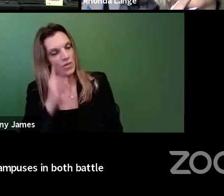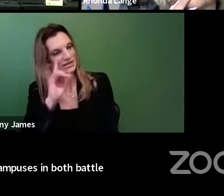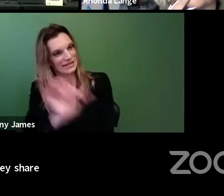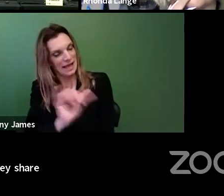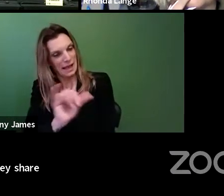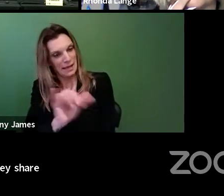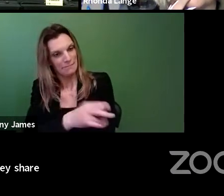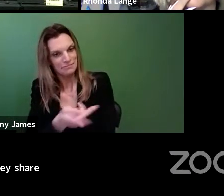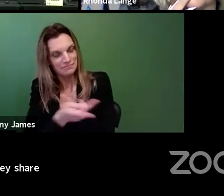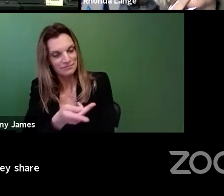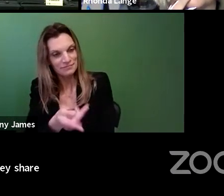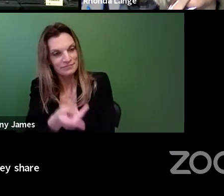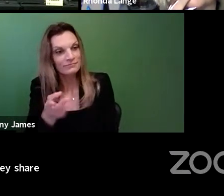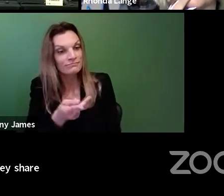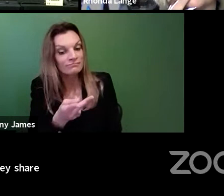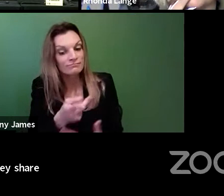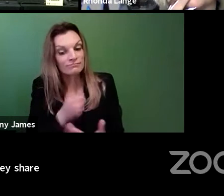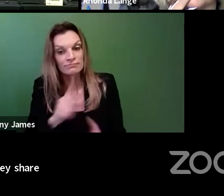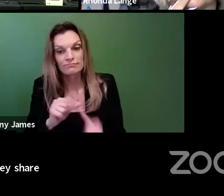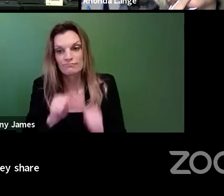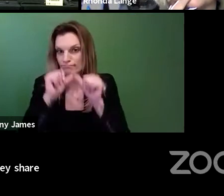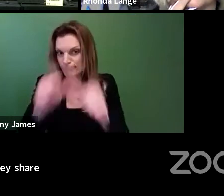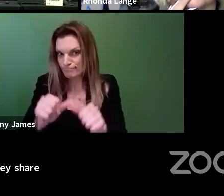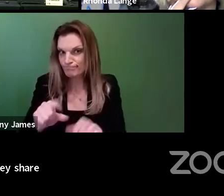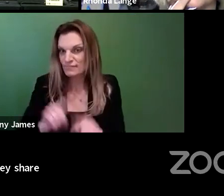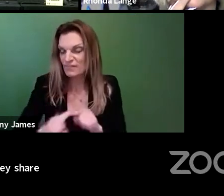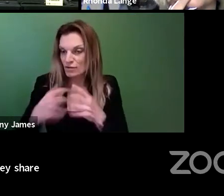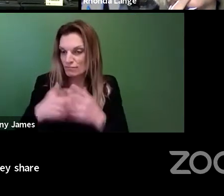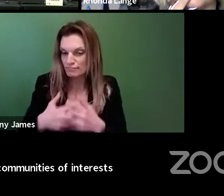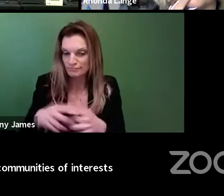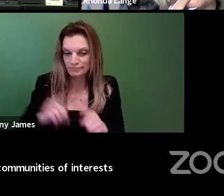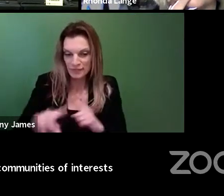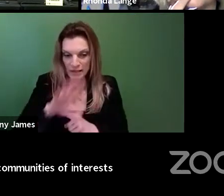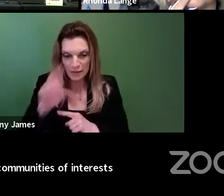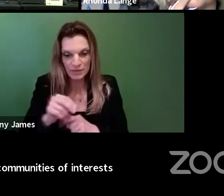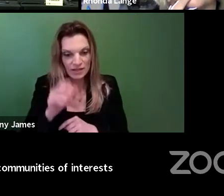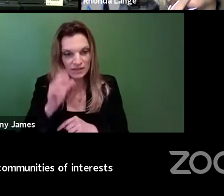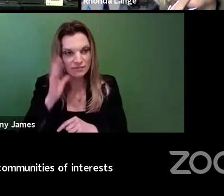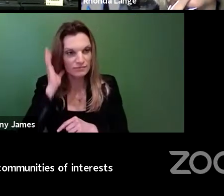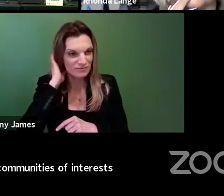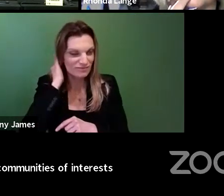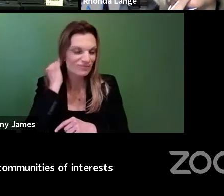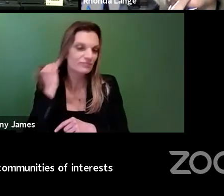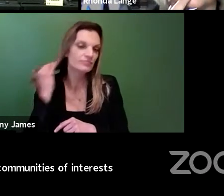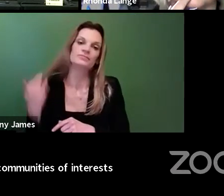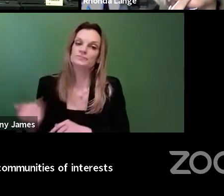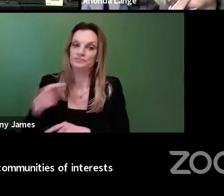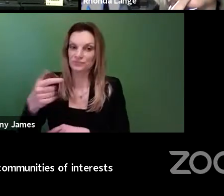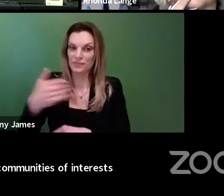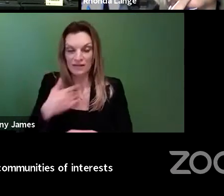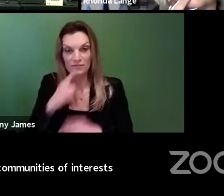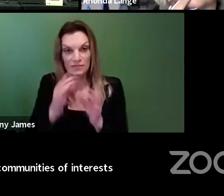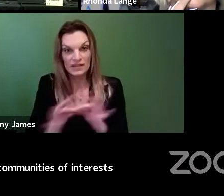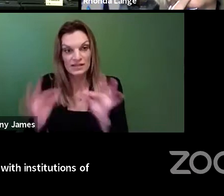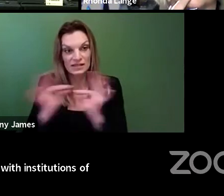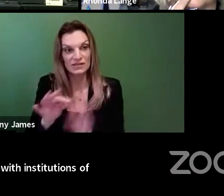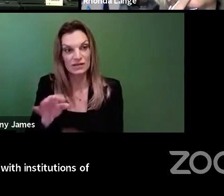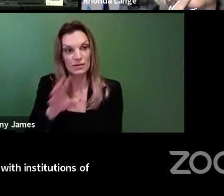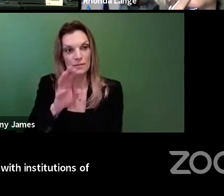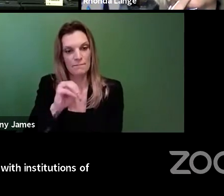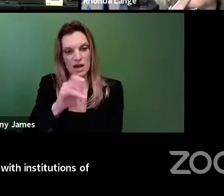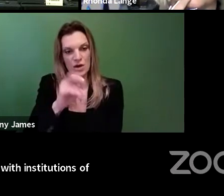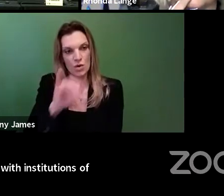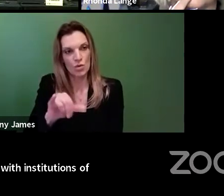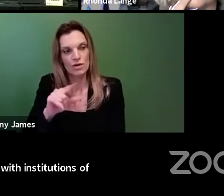interest. They are both longtime industrial towns. They have institutions of higher education. They both have significant minority